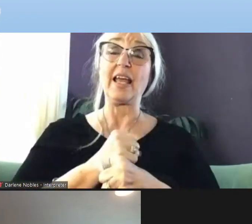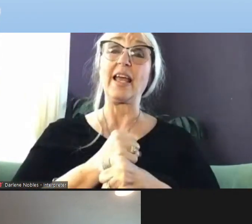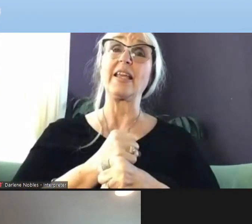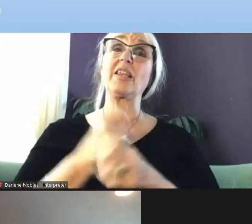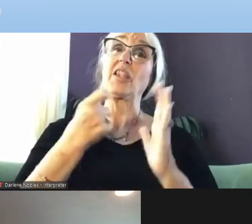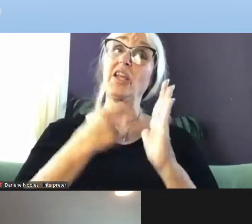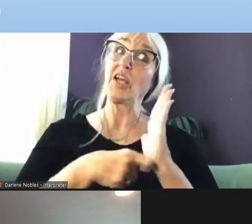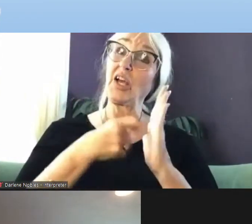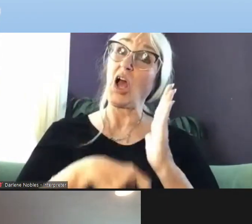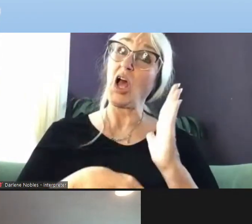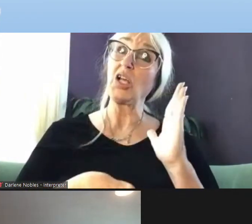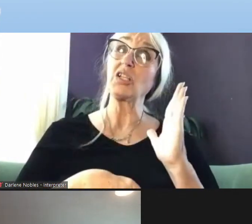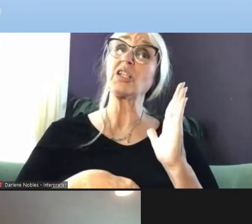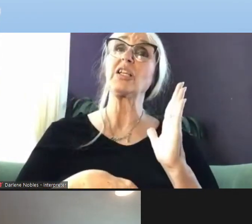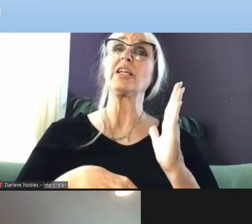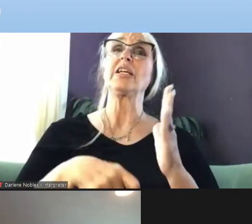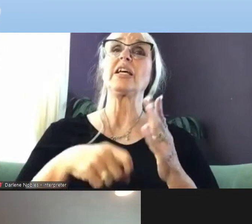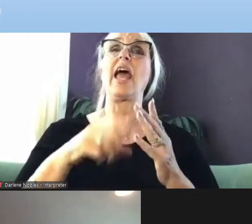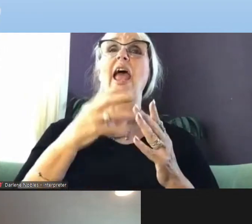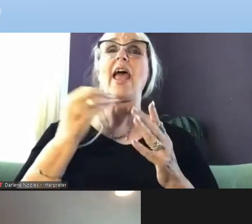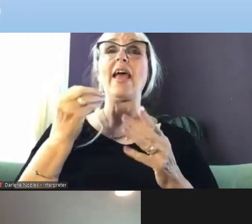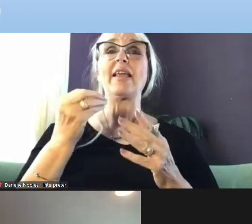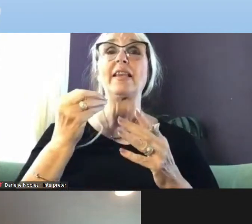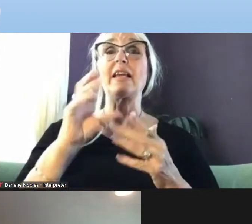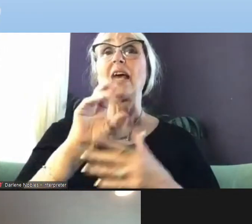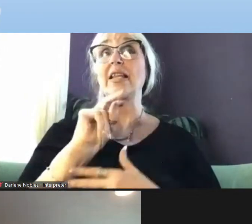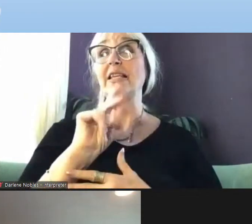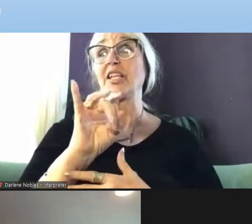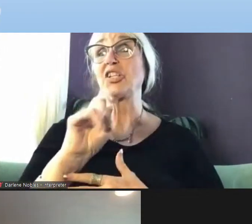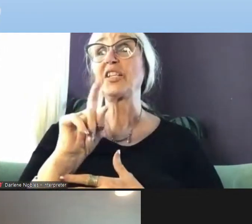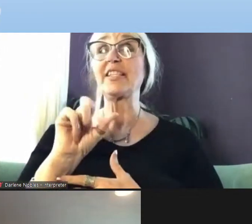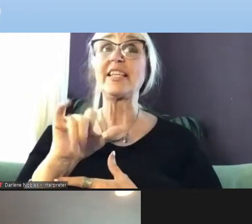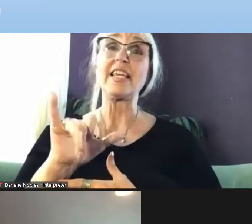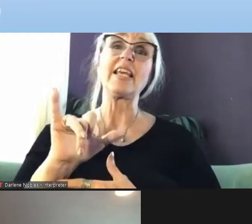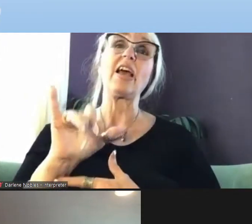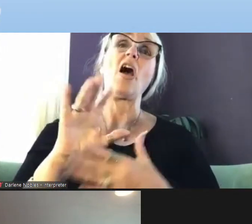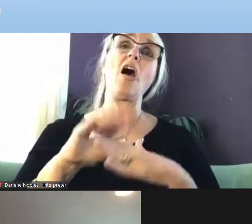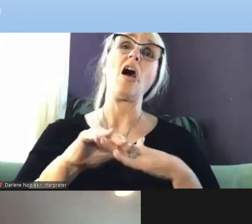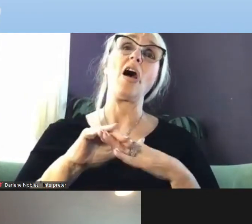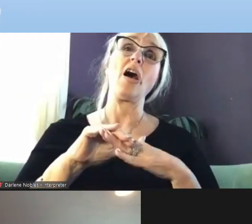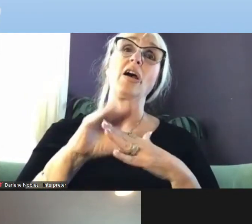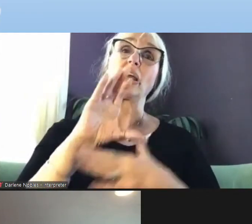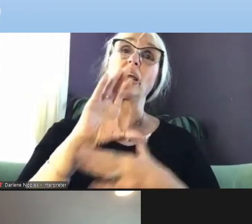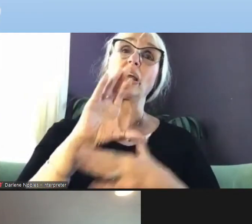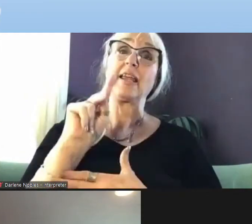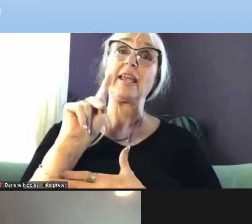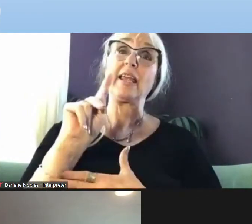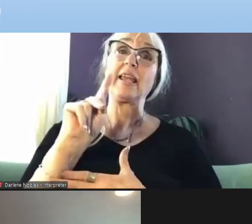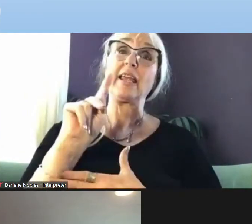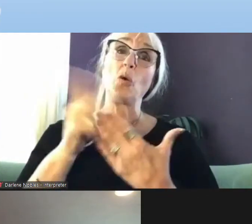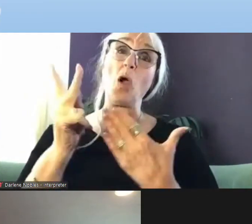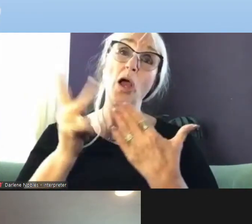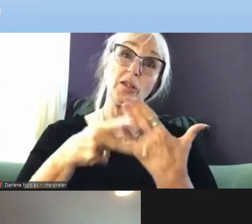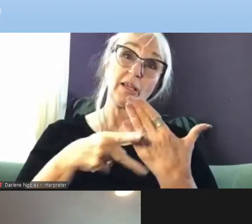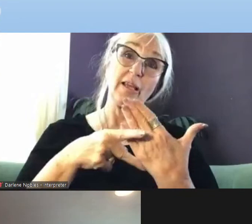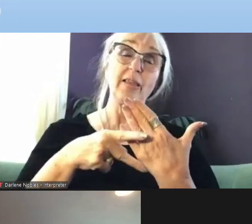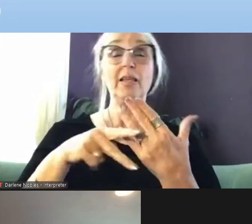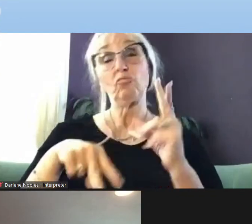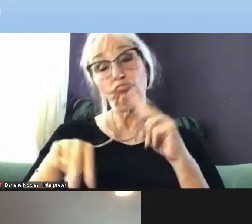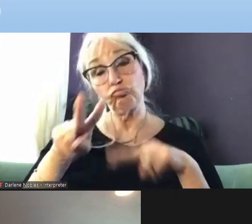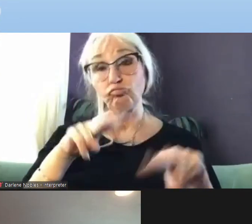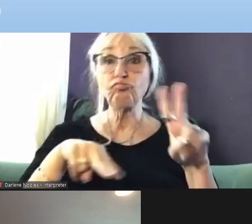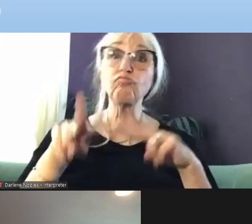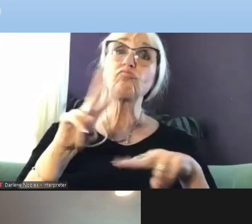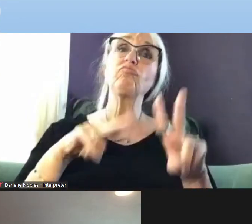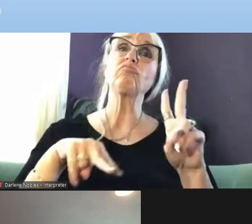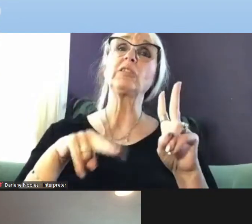costing and the contingencies on the county projects, look and see what we have and